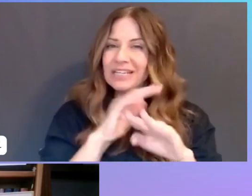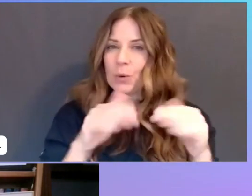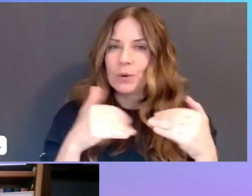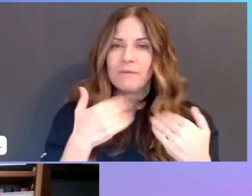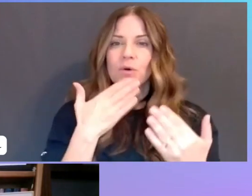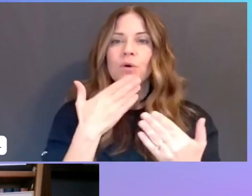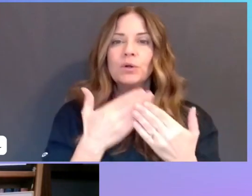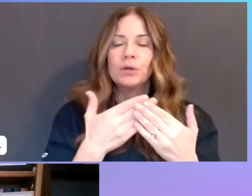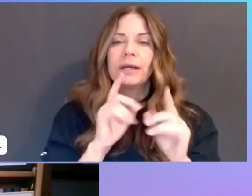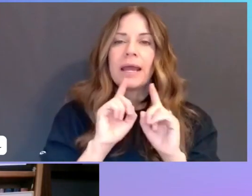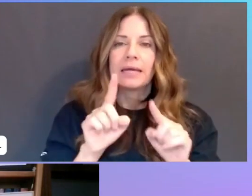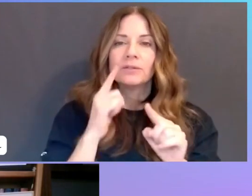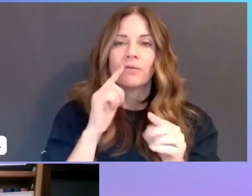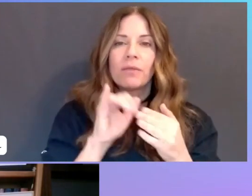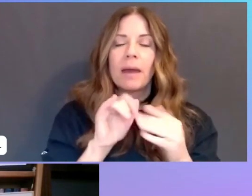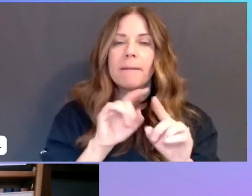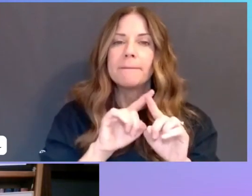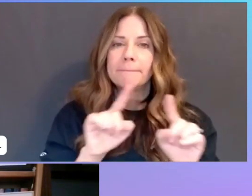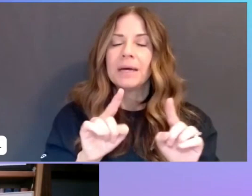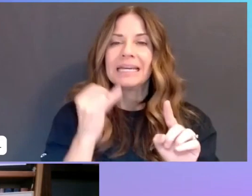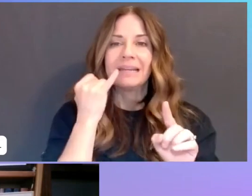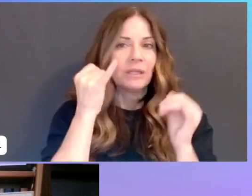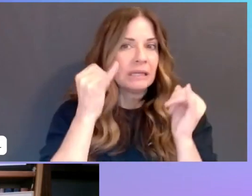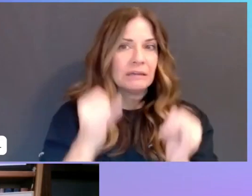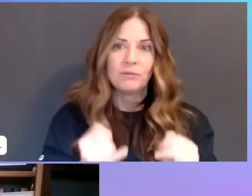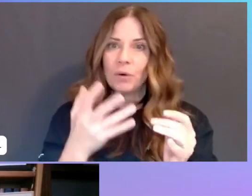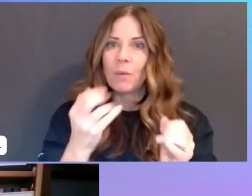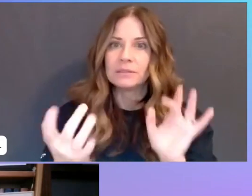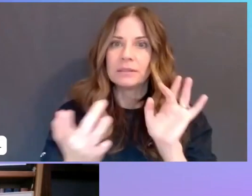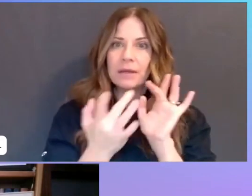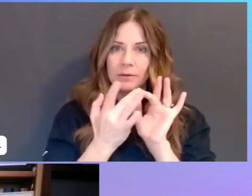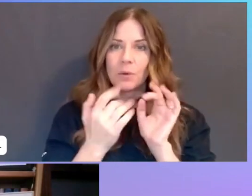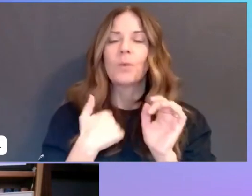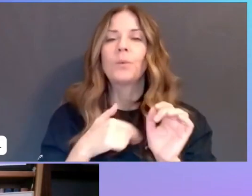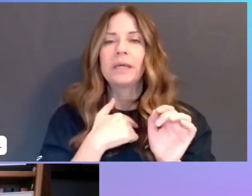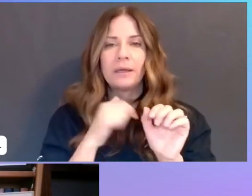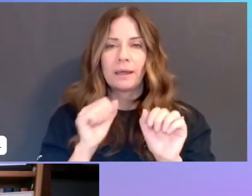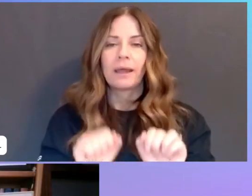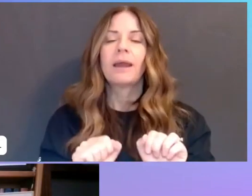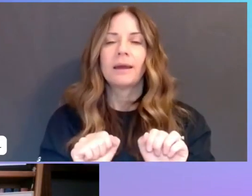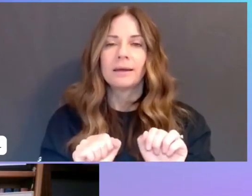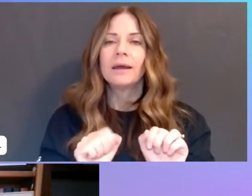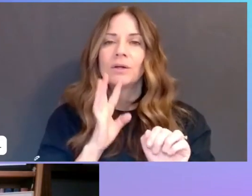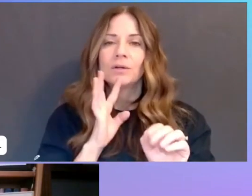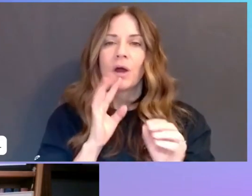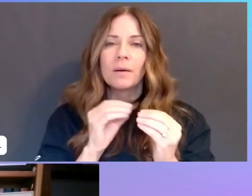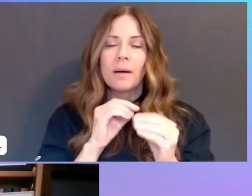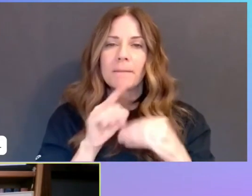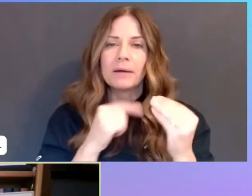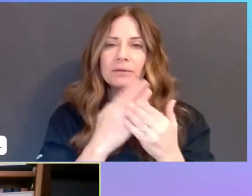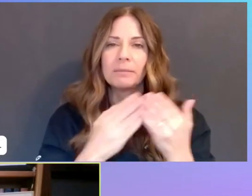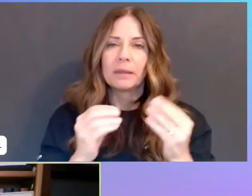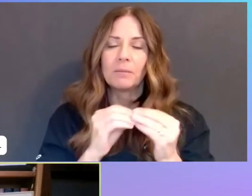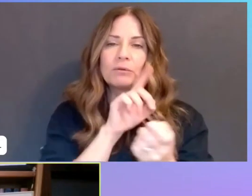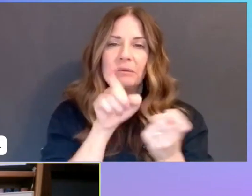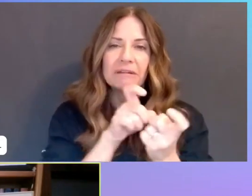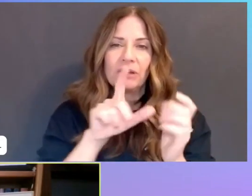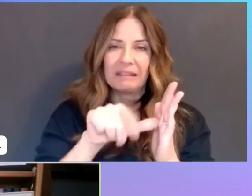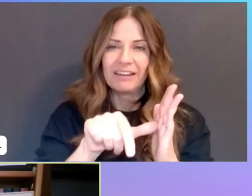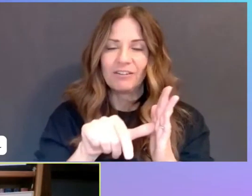for that, but certainly if the individual wants to reach out, we can touch base about something more specific. Great. Later